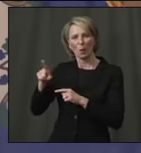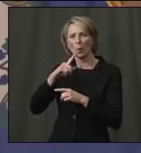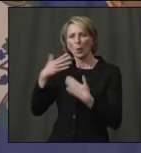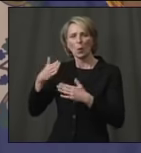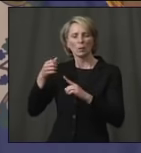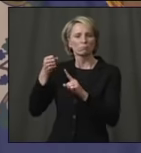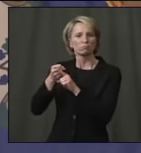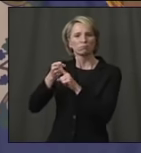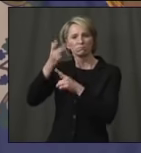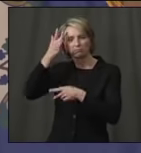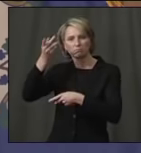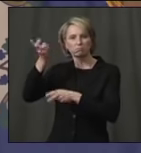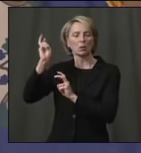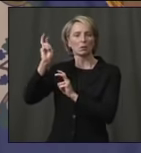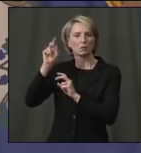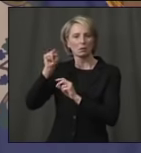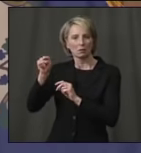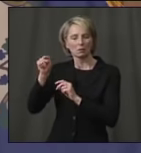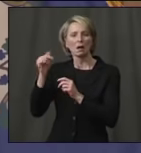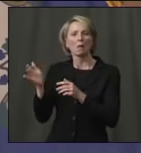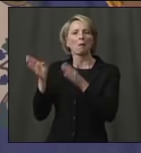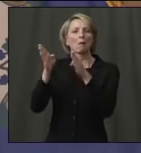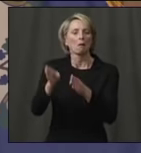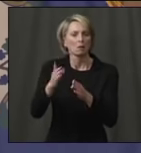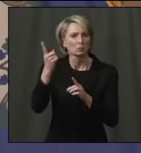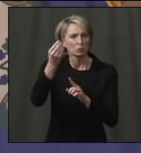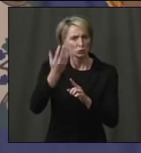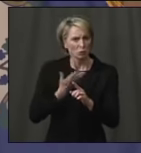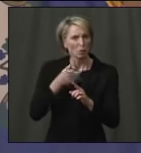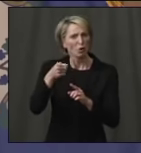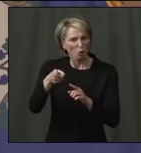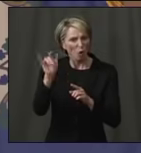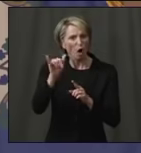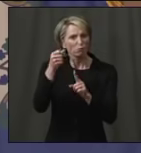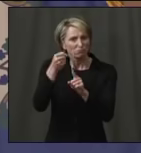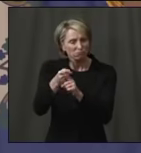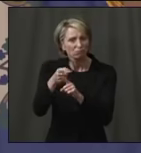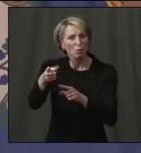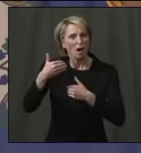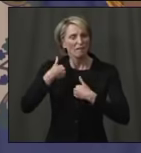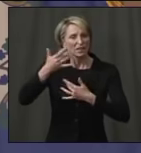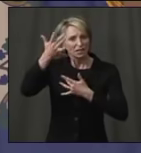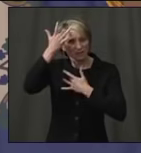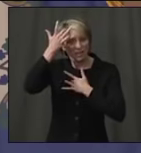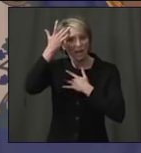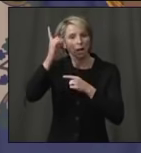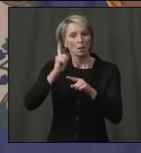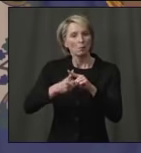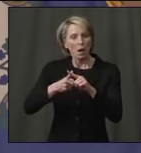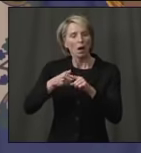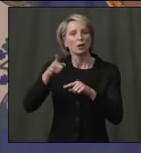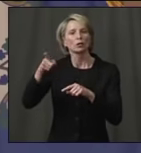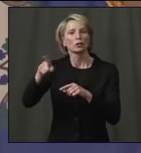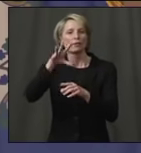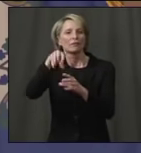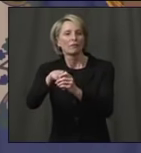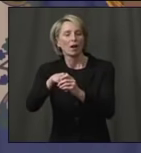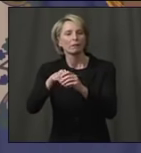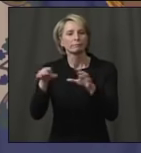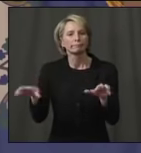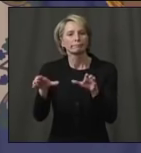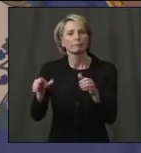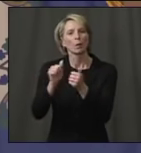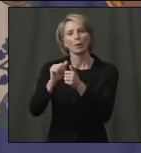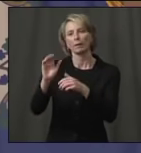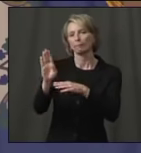I mentioned that you have a political perspective, you were afflicted by COVID, and also Chamber of Commerce might have an interesting perspective going